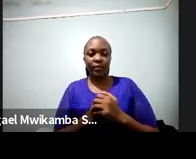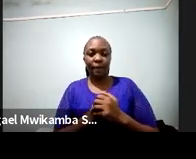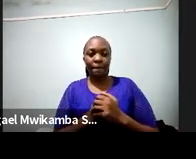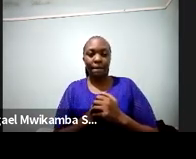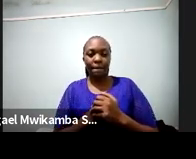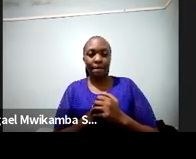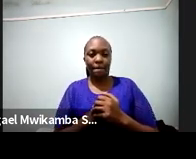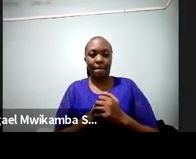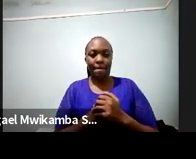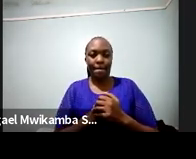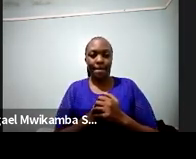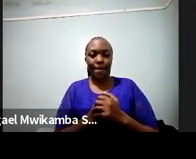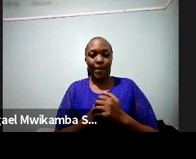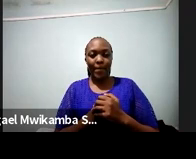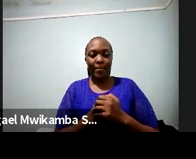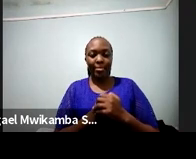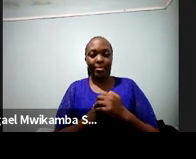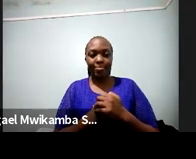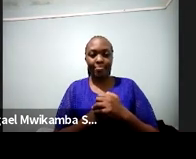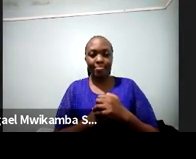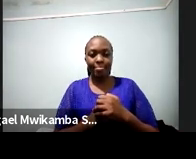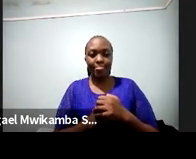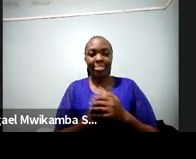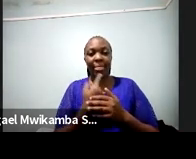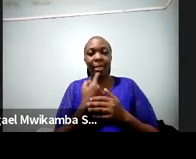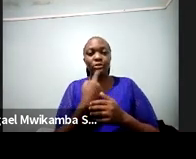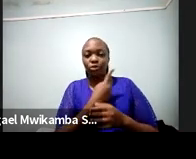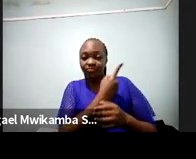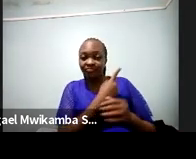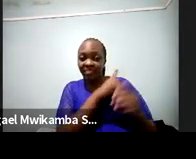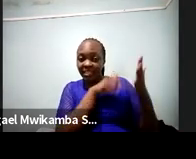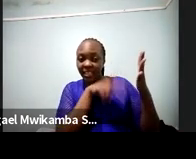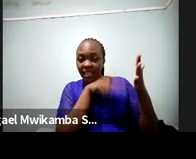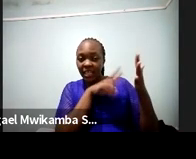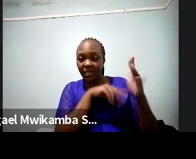money. So that is the kind of literacy we are trying to talk about.